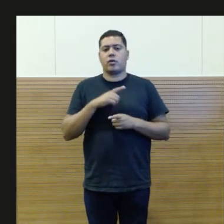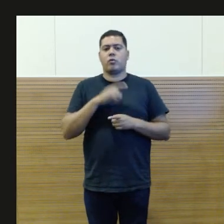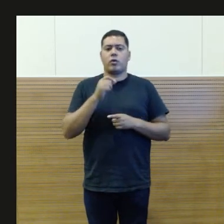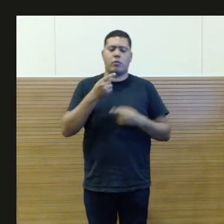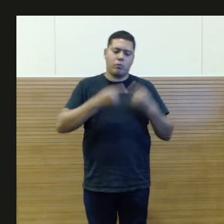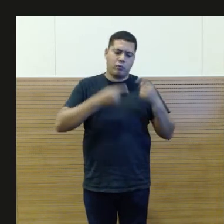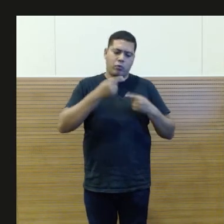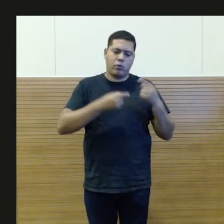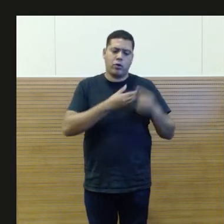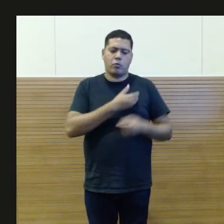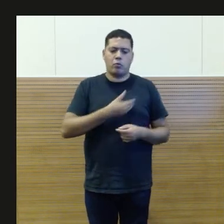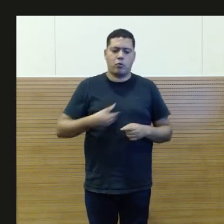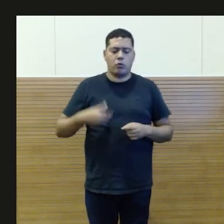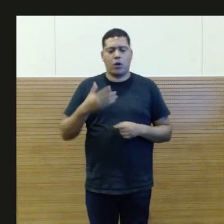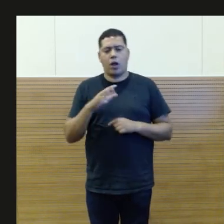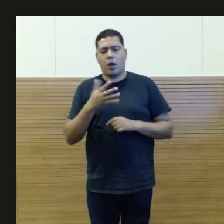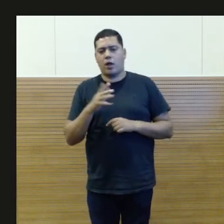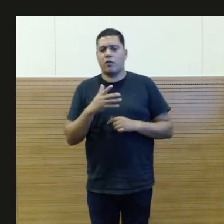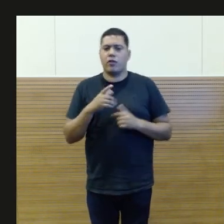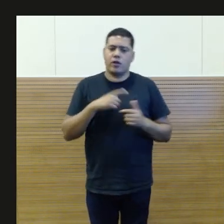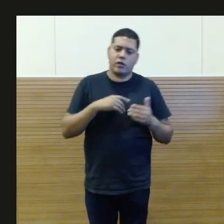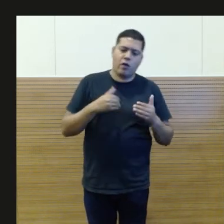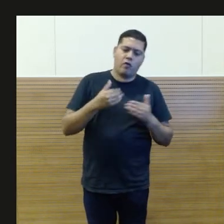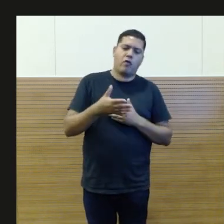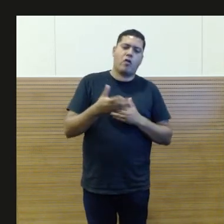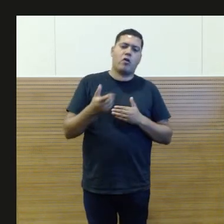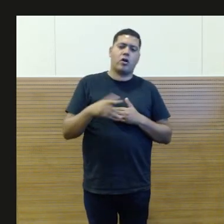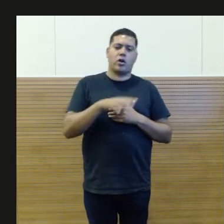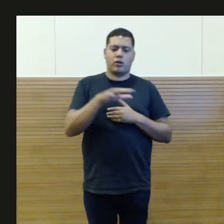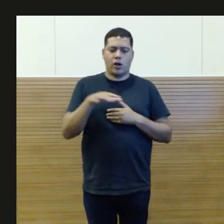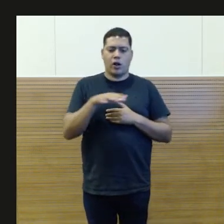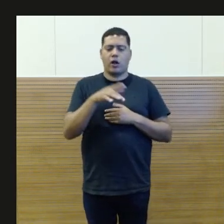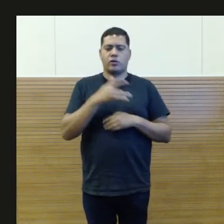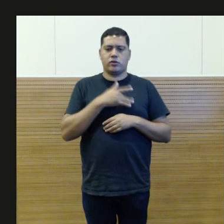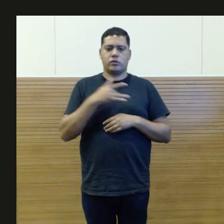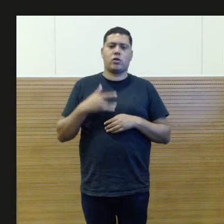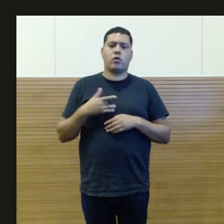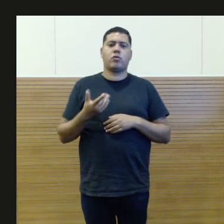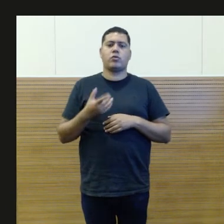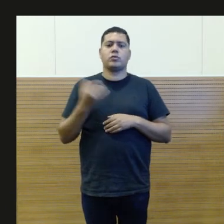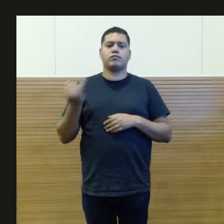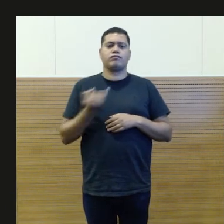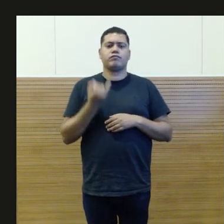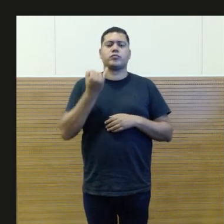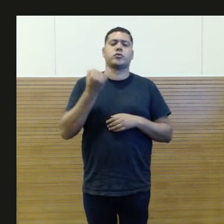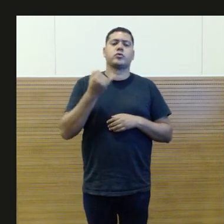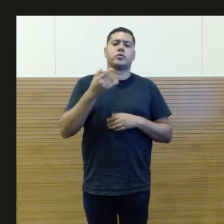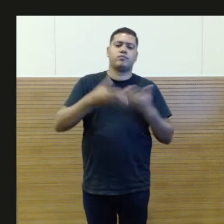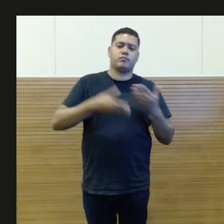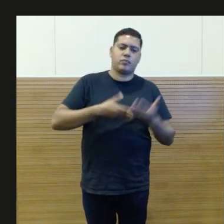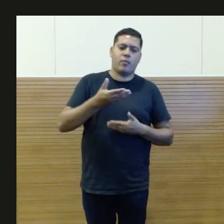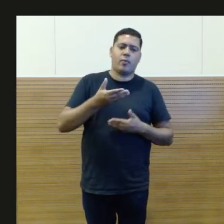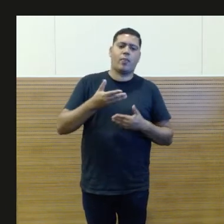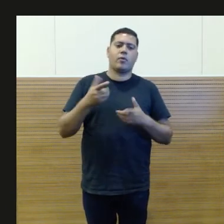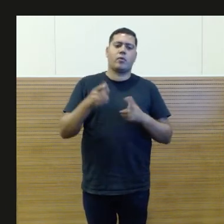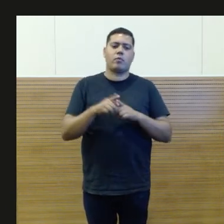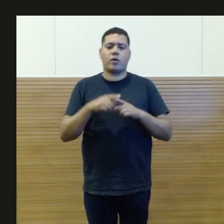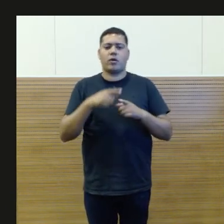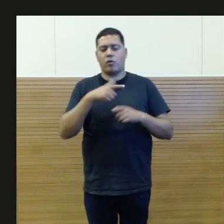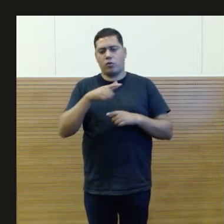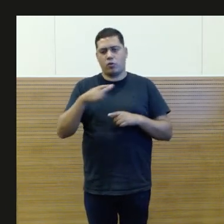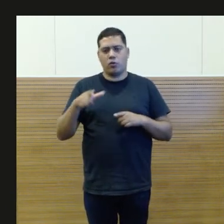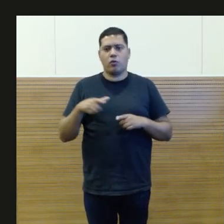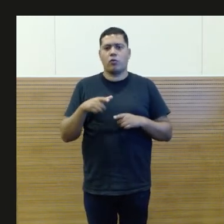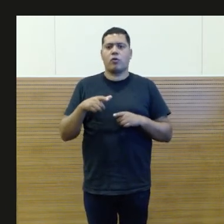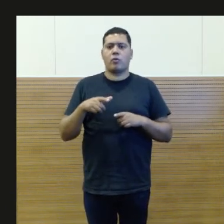approached in school, and this is a way to lead to take the message of this guide to the public. And we have this guide which has